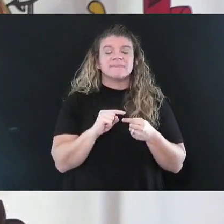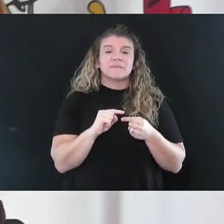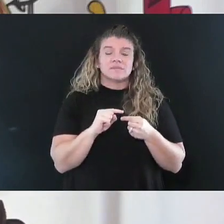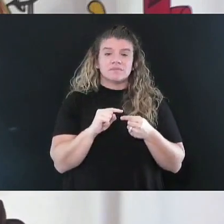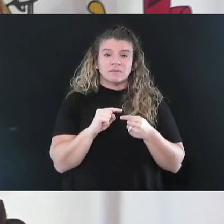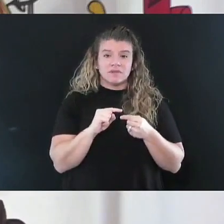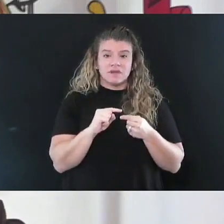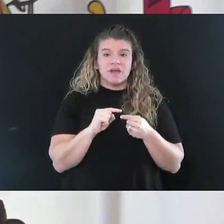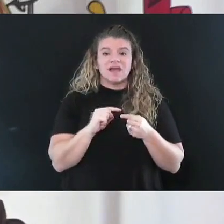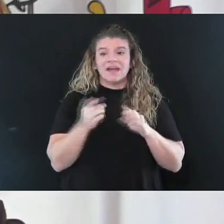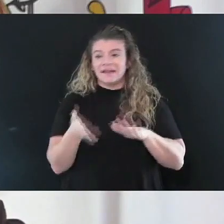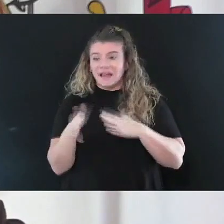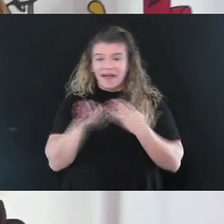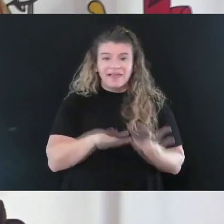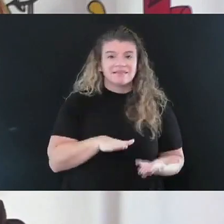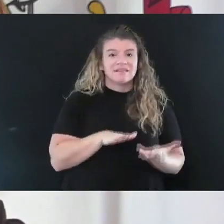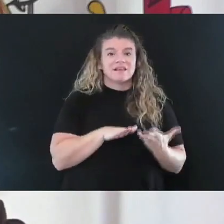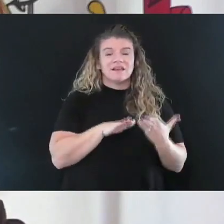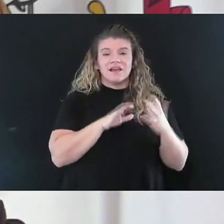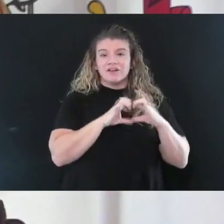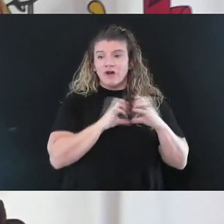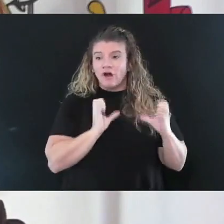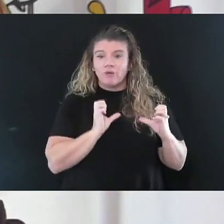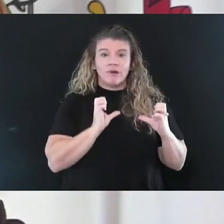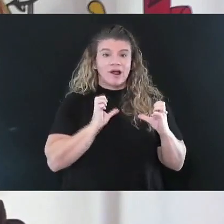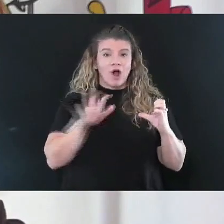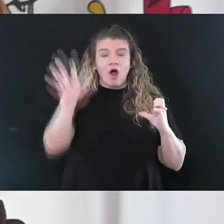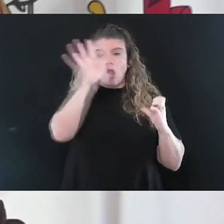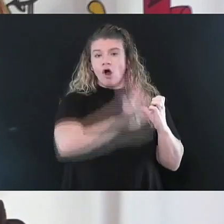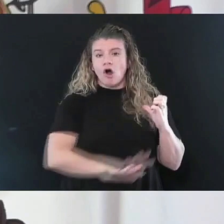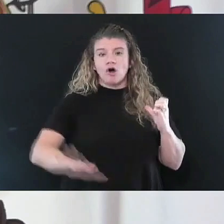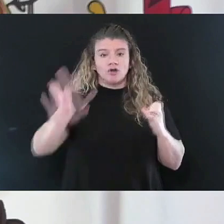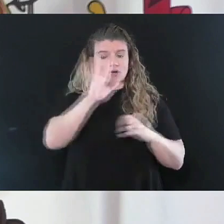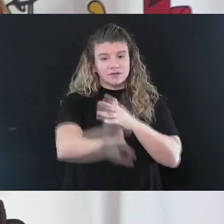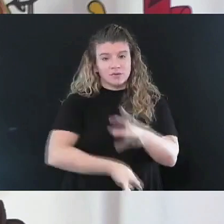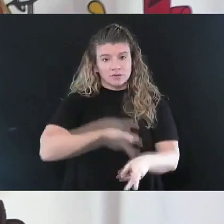the entire globe. But